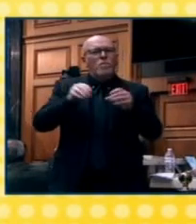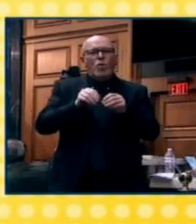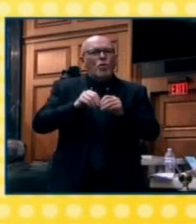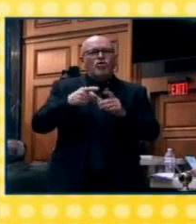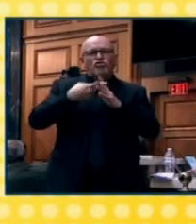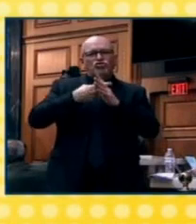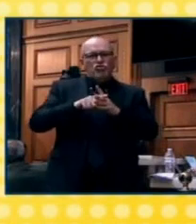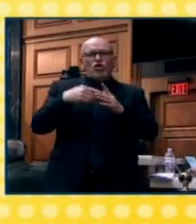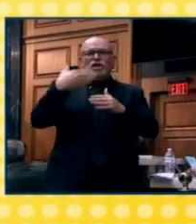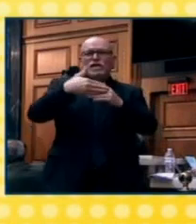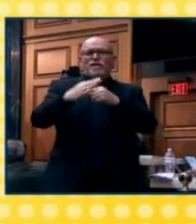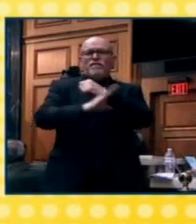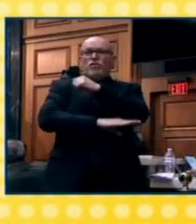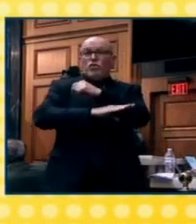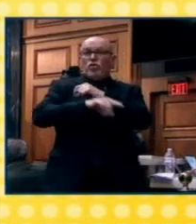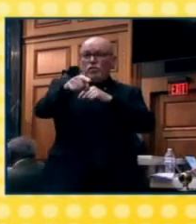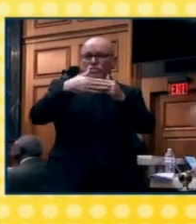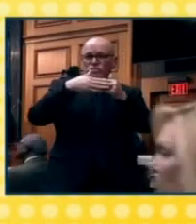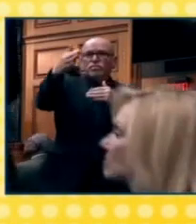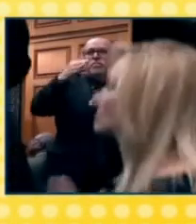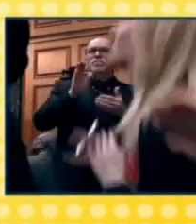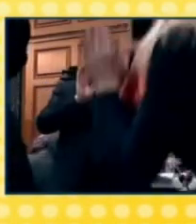starting the next school year.